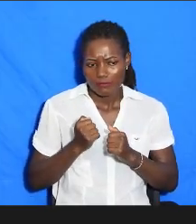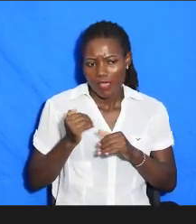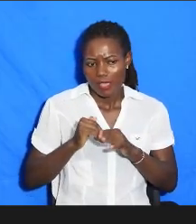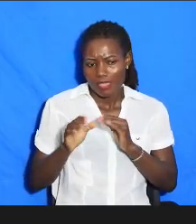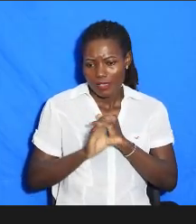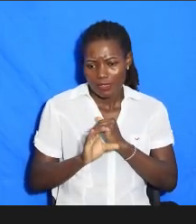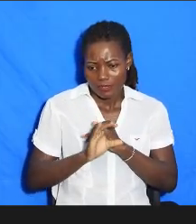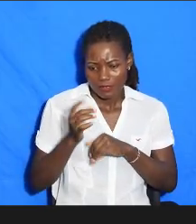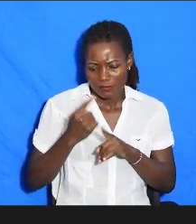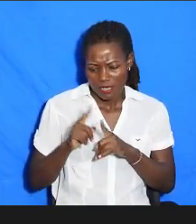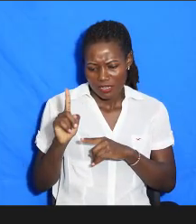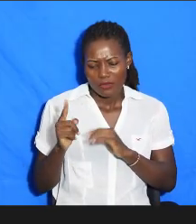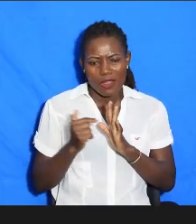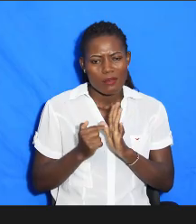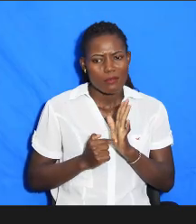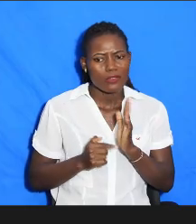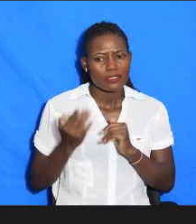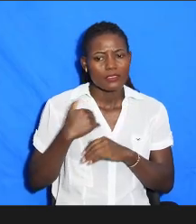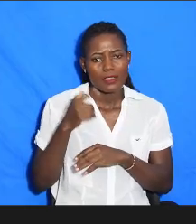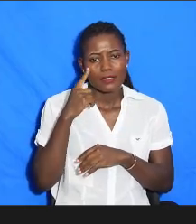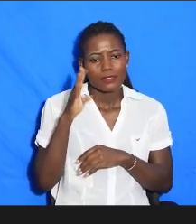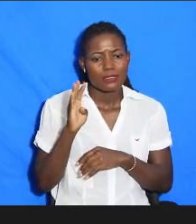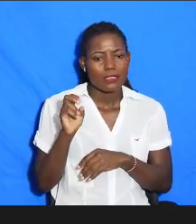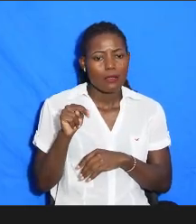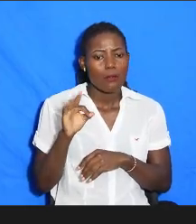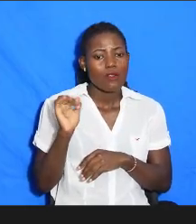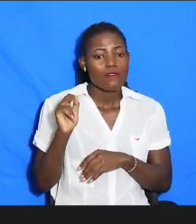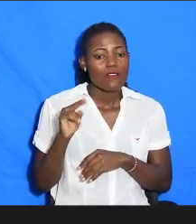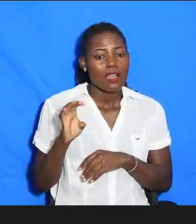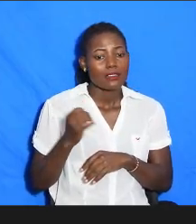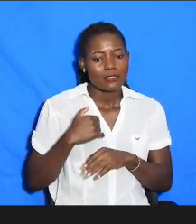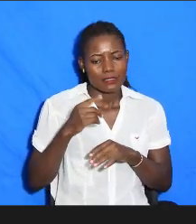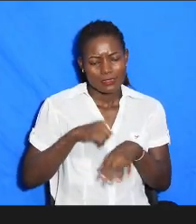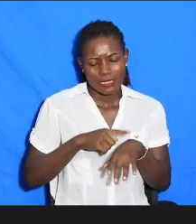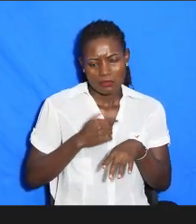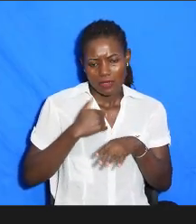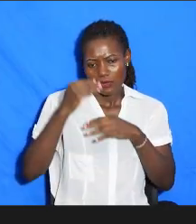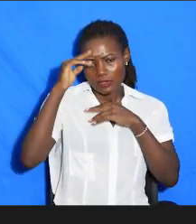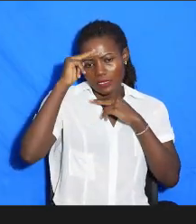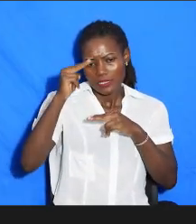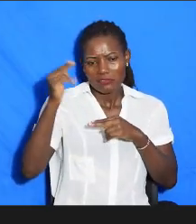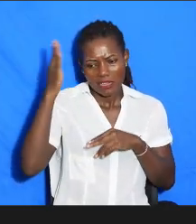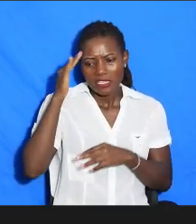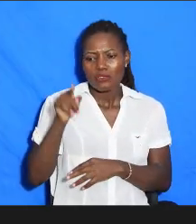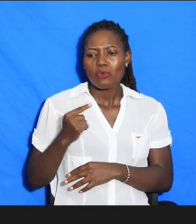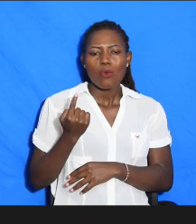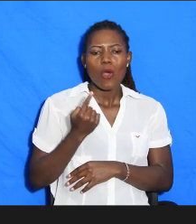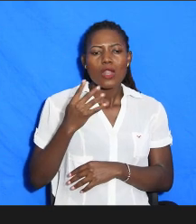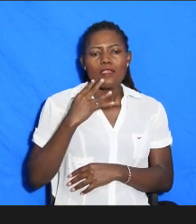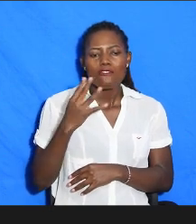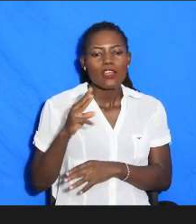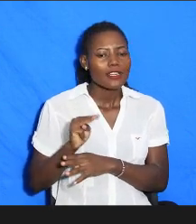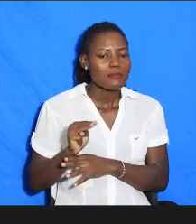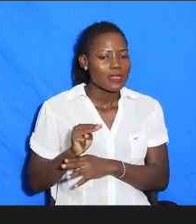point I saw Boniface Moresa while I was in high school, that I knew, oh, he was the only 400 meters. So I'm like, that's the only